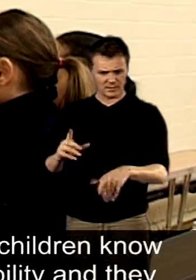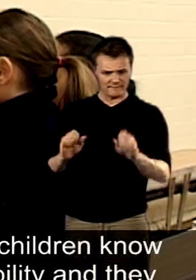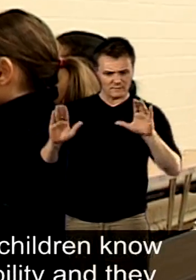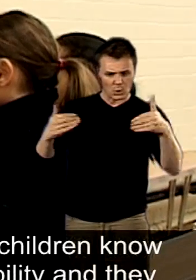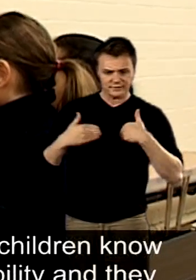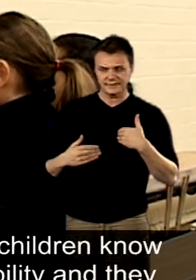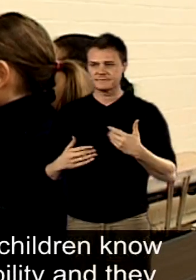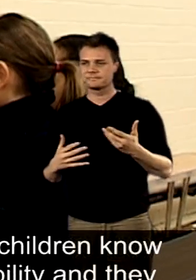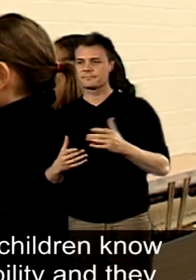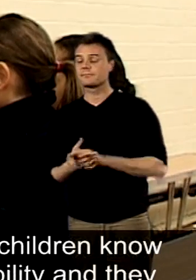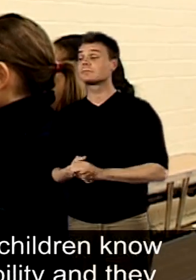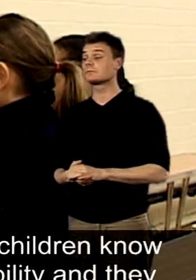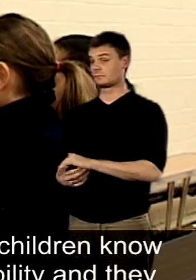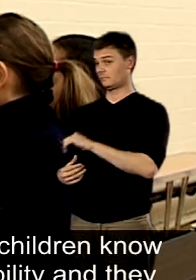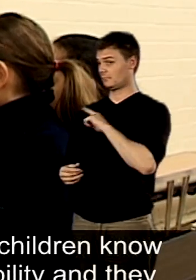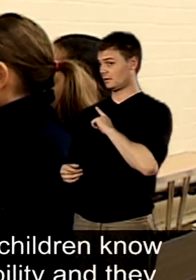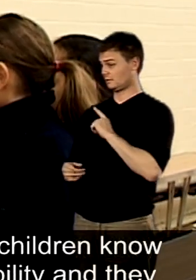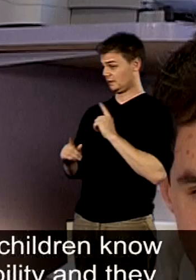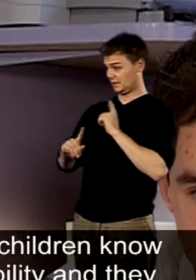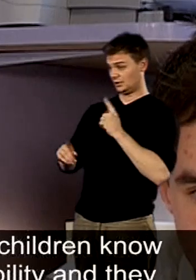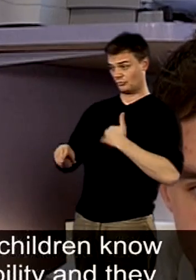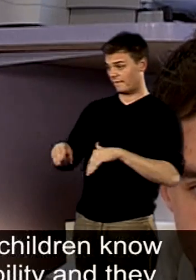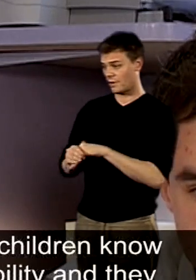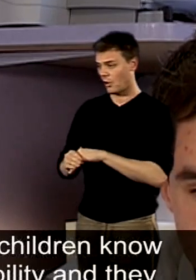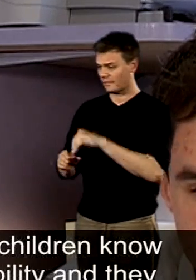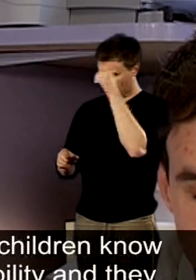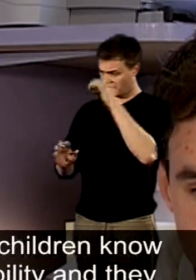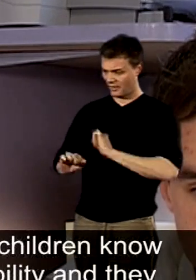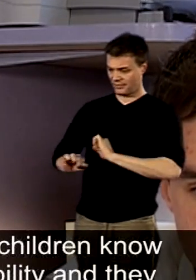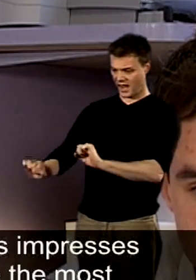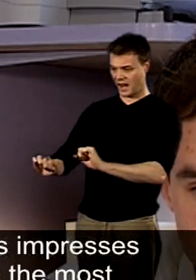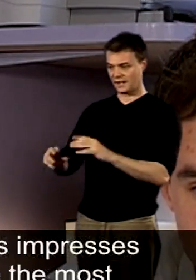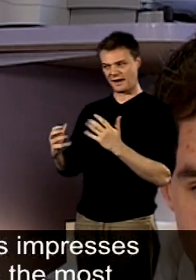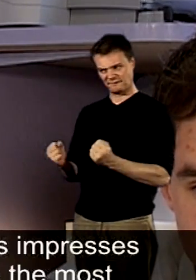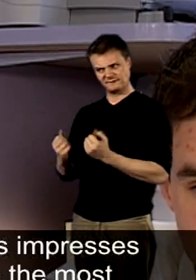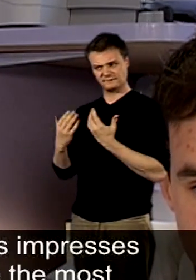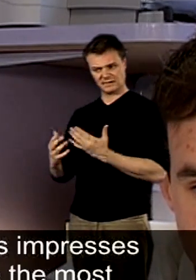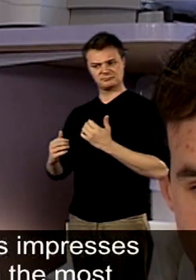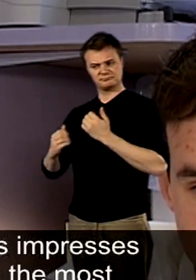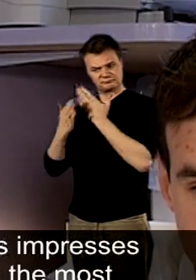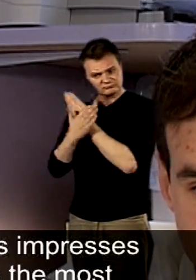Because you're not involved, the children know it is theirs. They have to have credibility and they sustain that